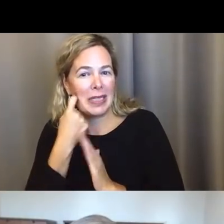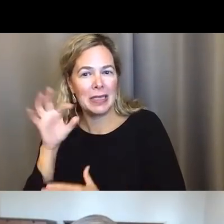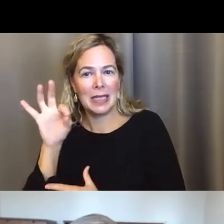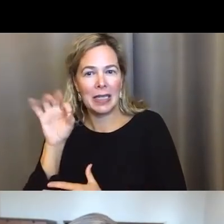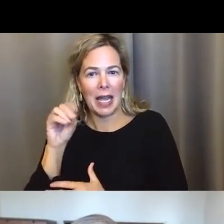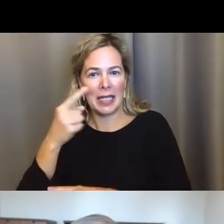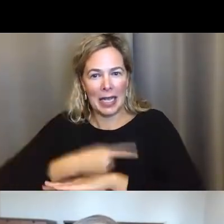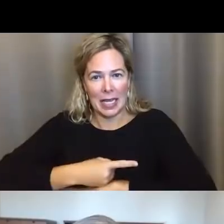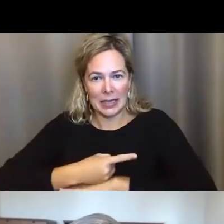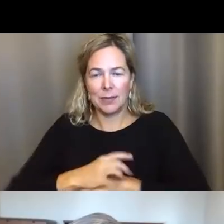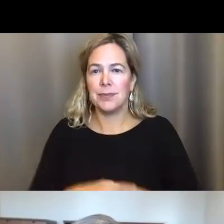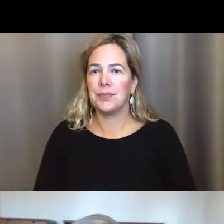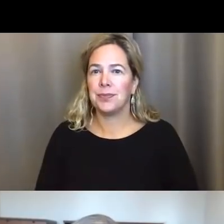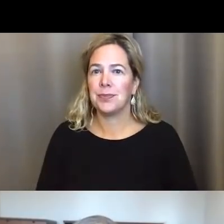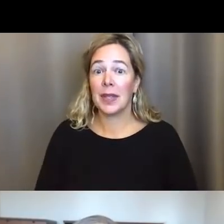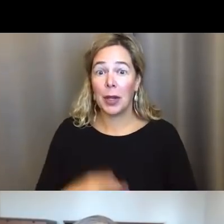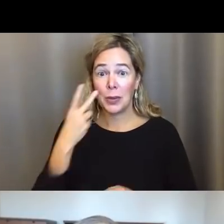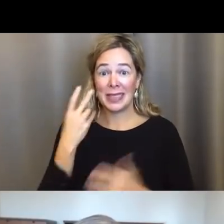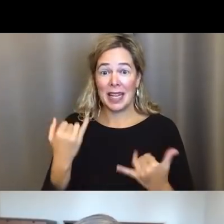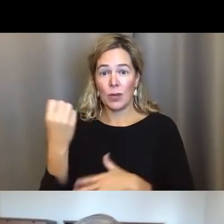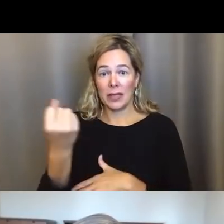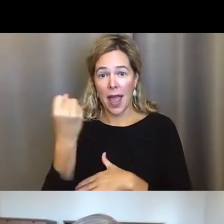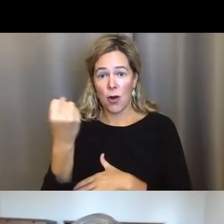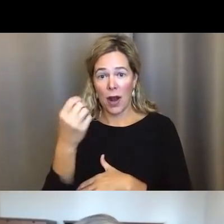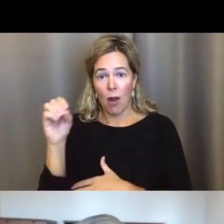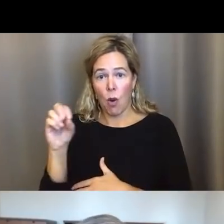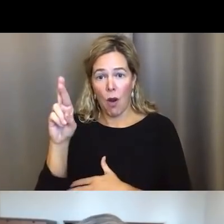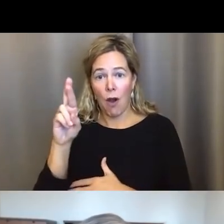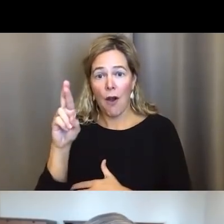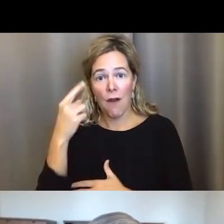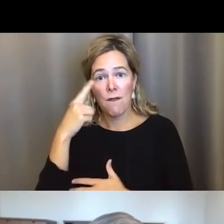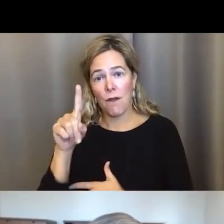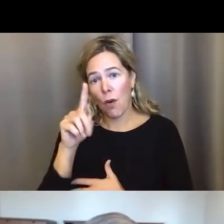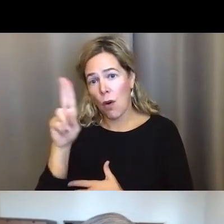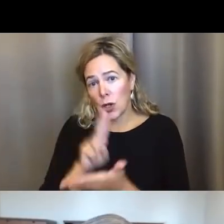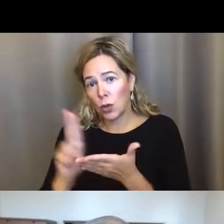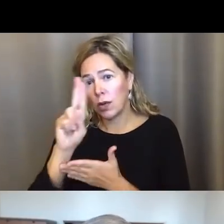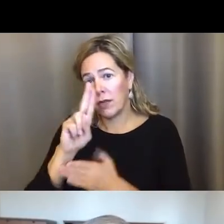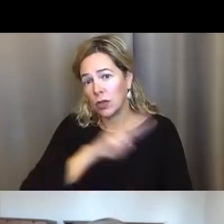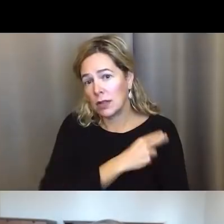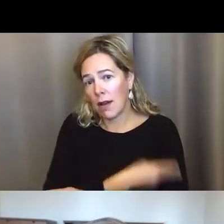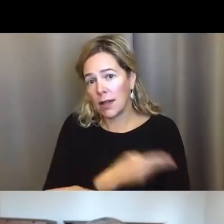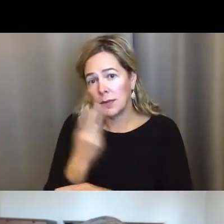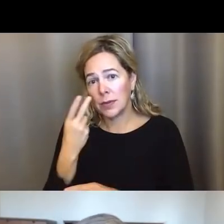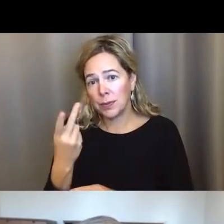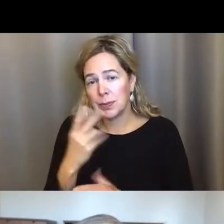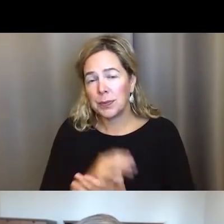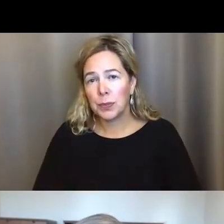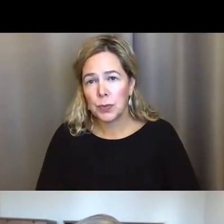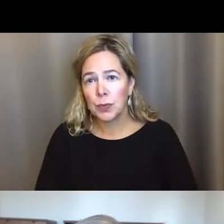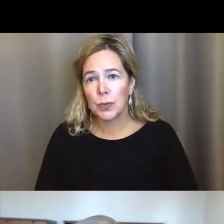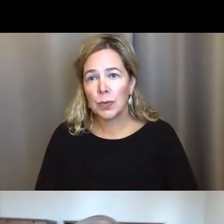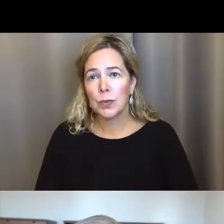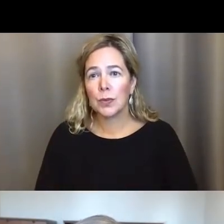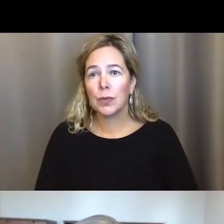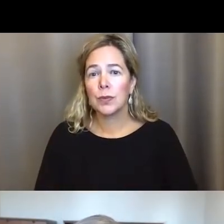our current Saturday OR for University Hospital. And you can see that we've